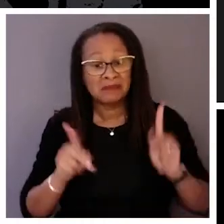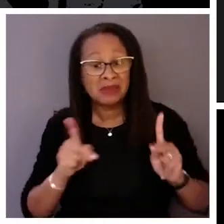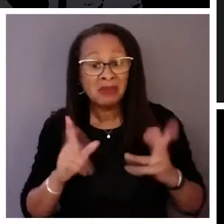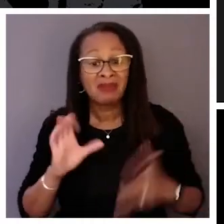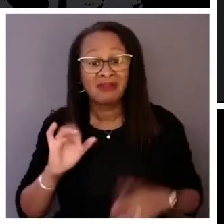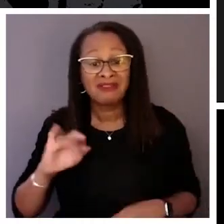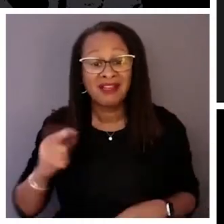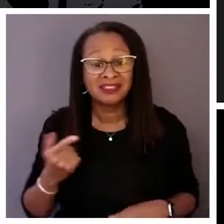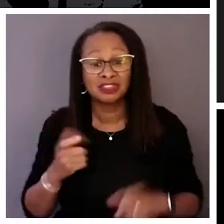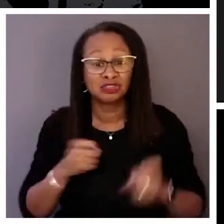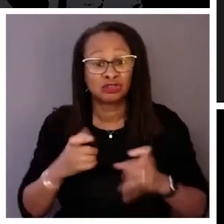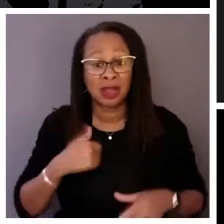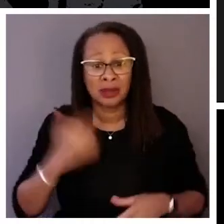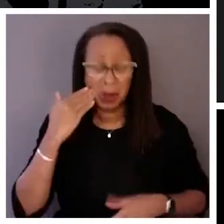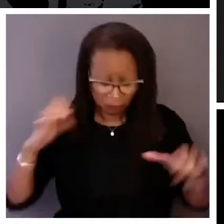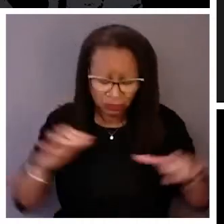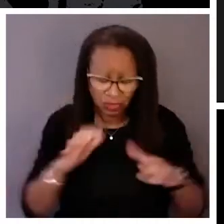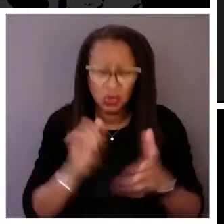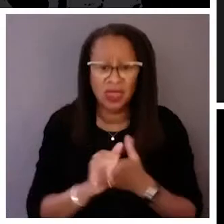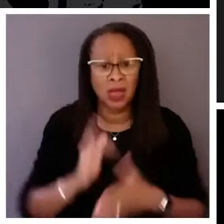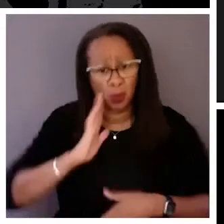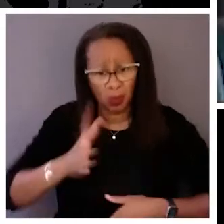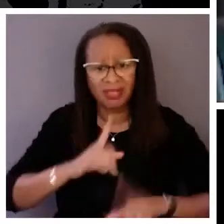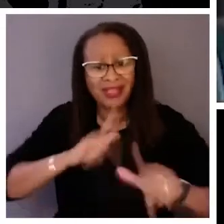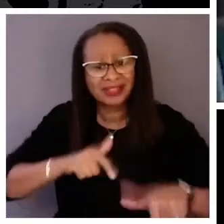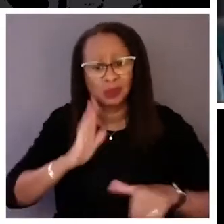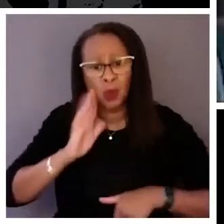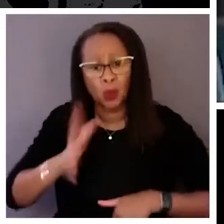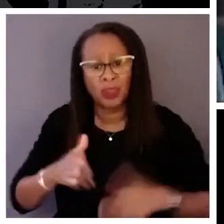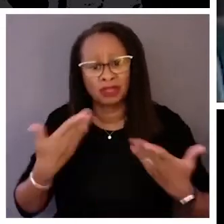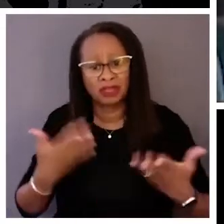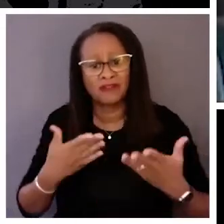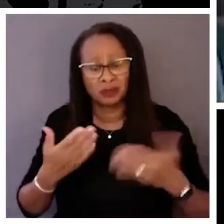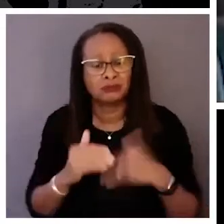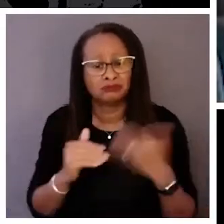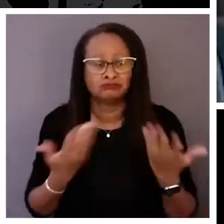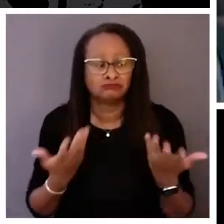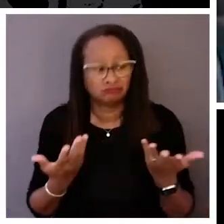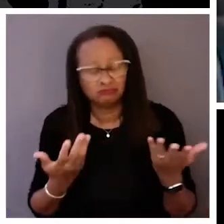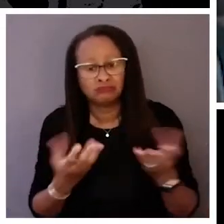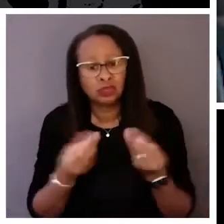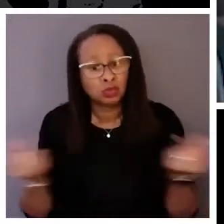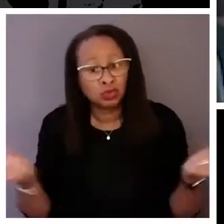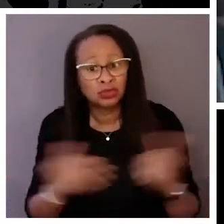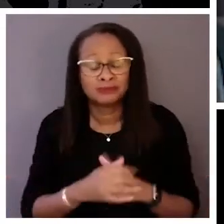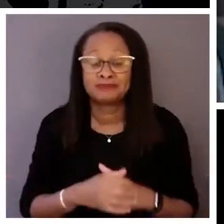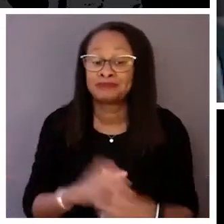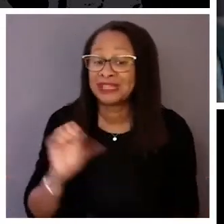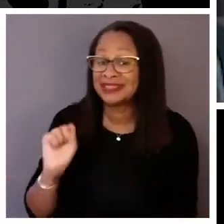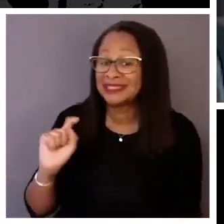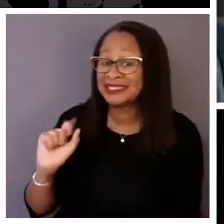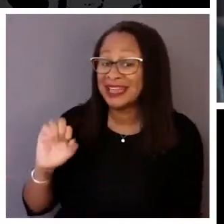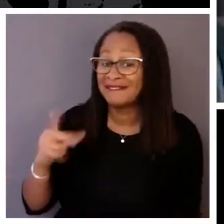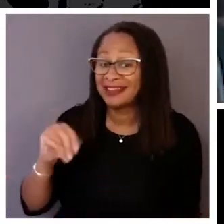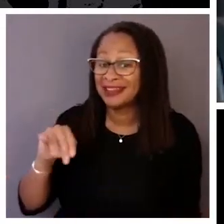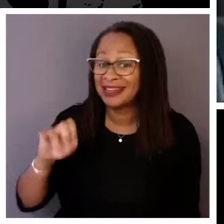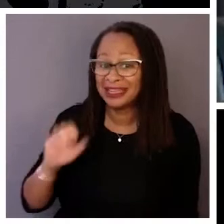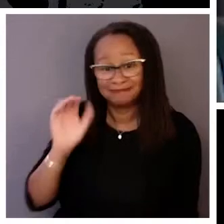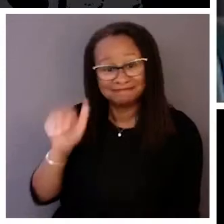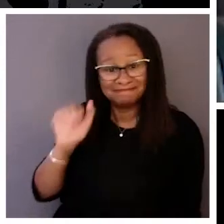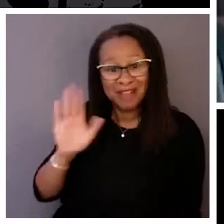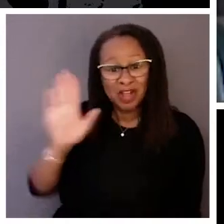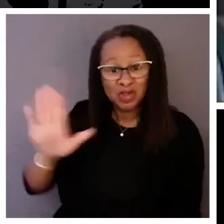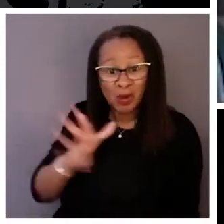people, casting directors that I know do that. I think so. Stefanie, you are a mom, as